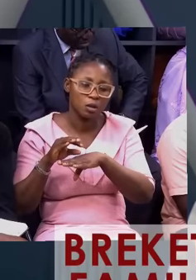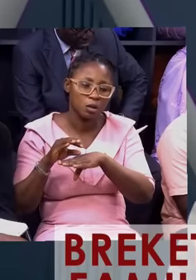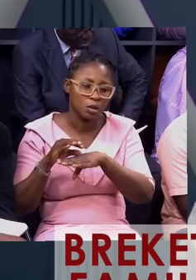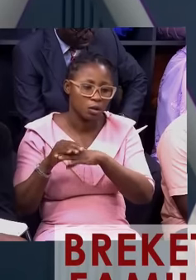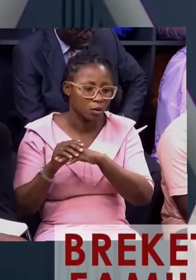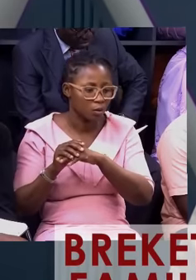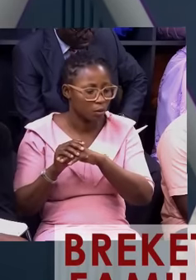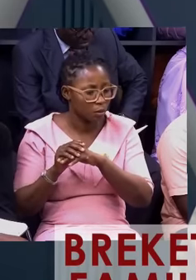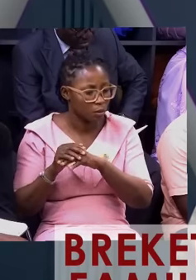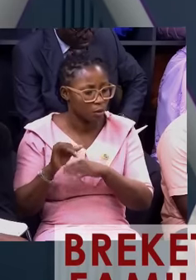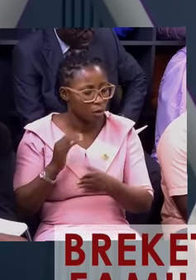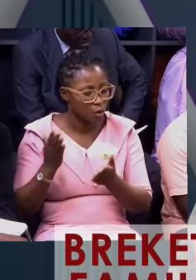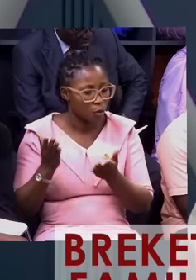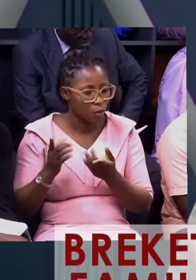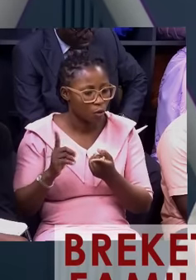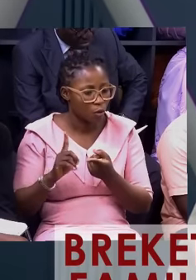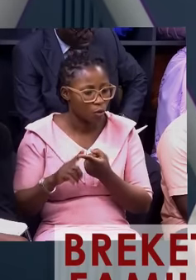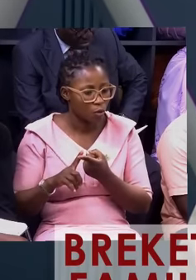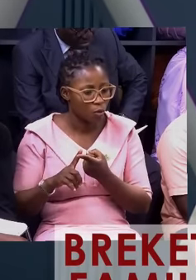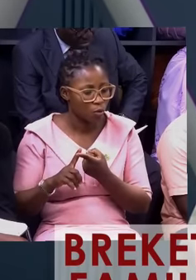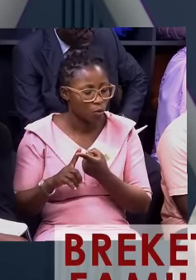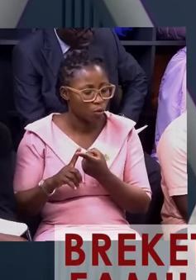yes I